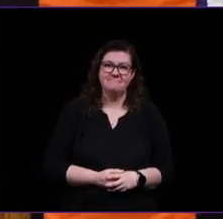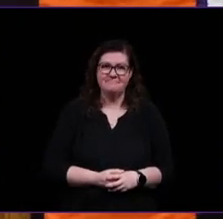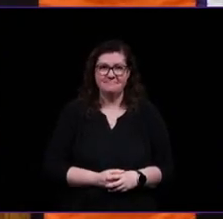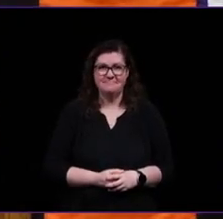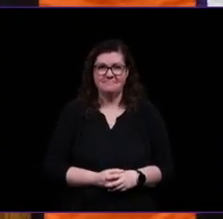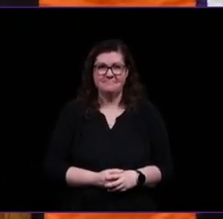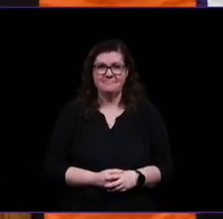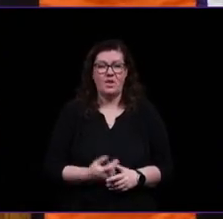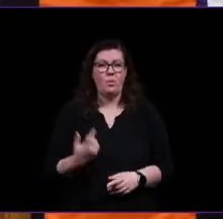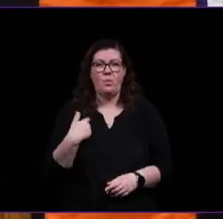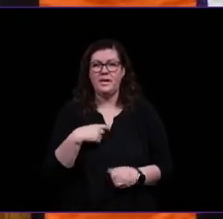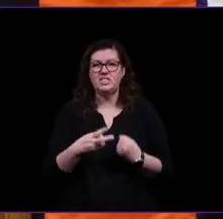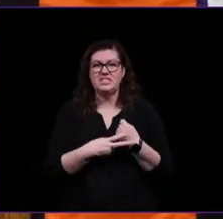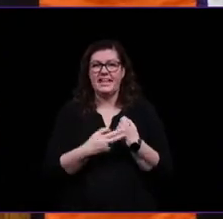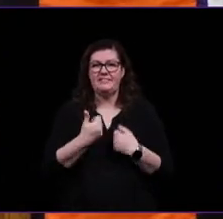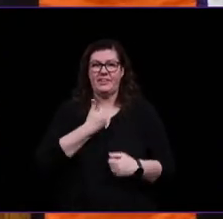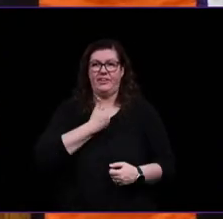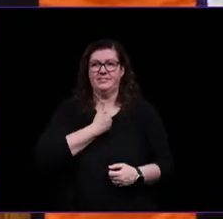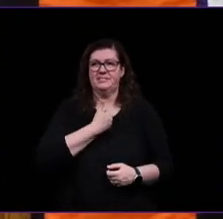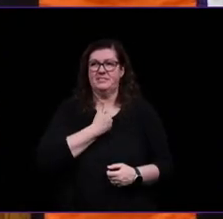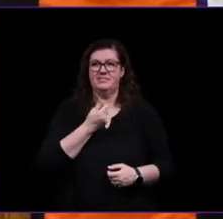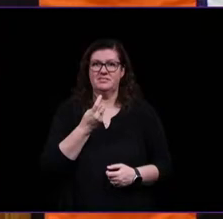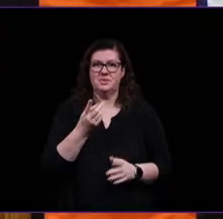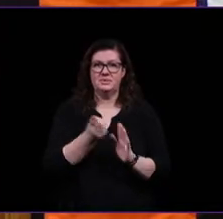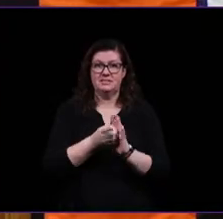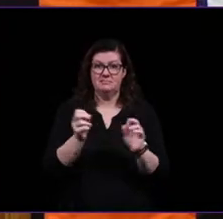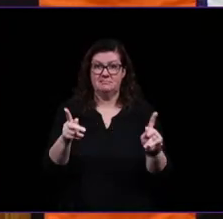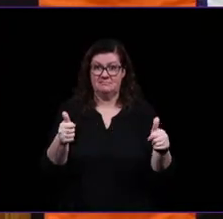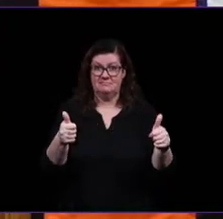All right, we just saved ourselves a couple minutes, okay?